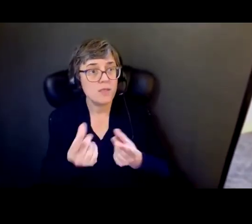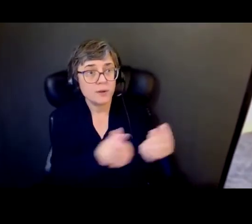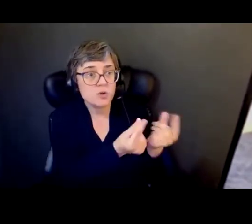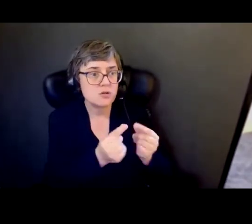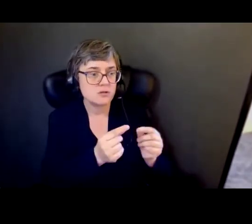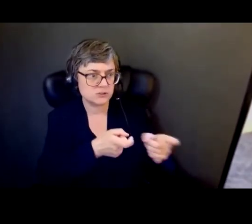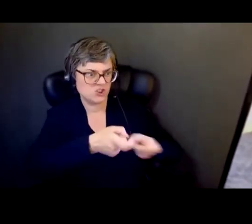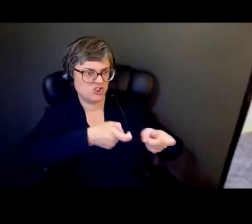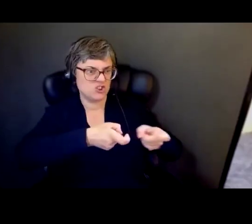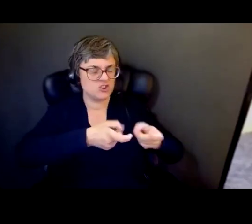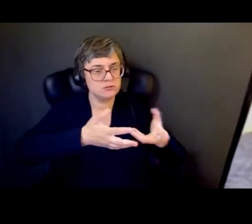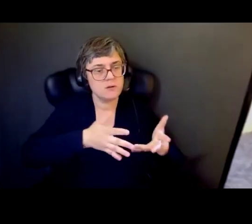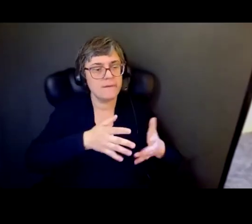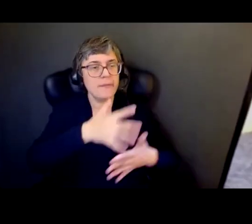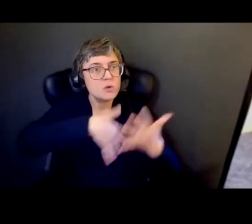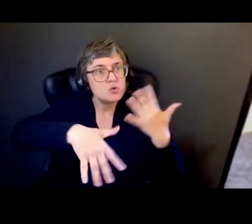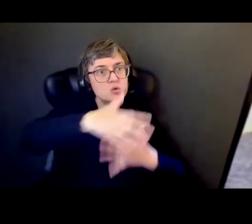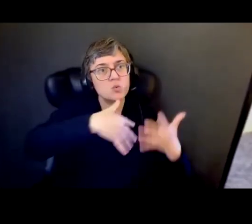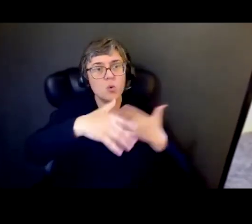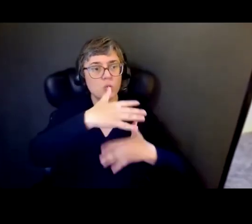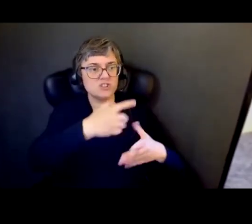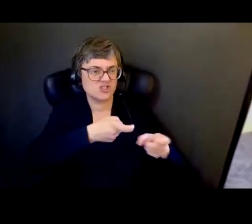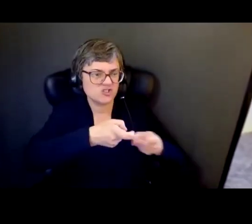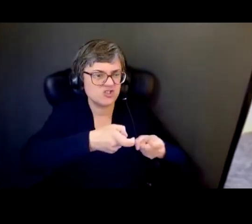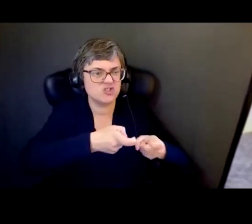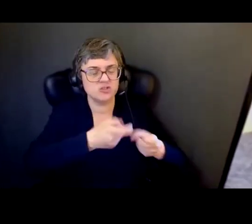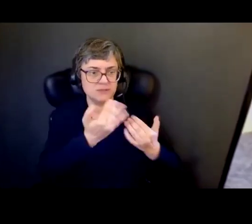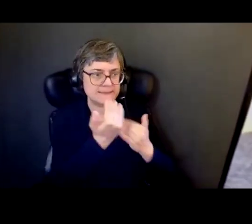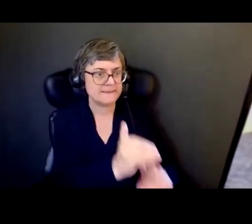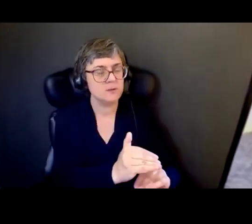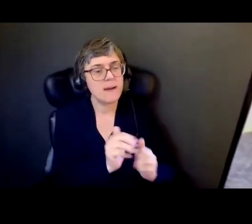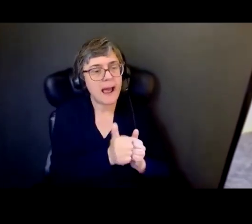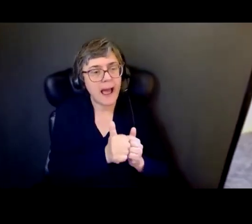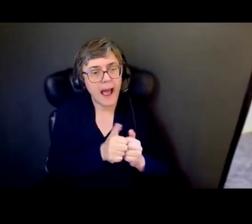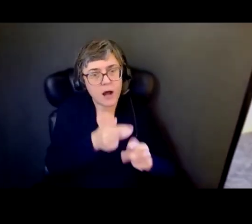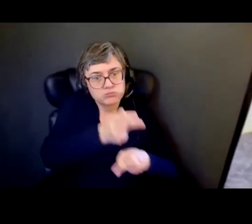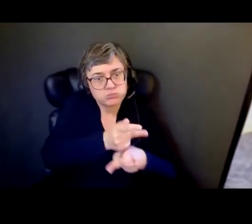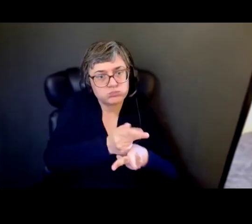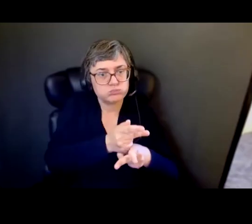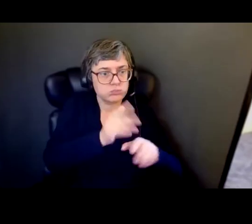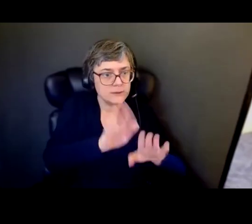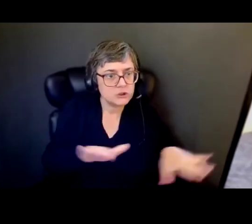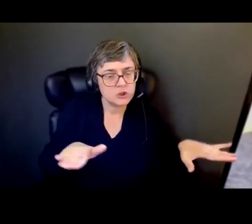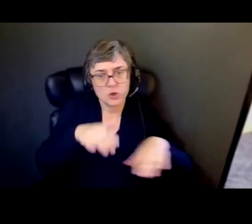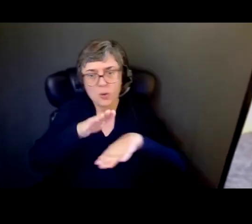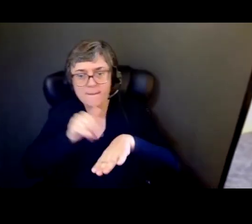social interactions, how they care for their children or pets, controlling their